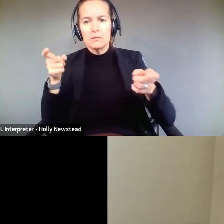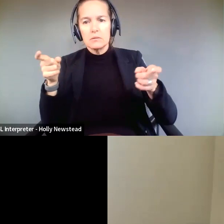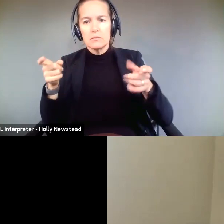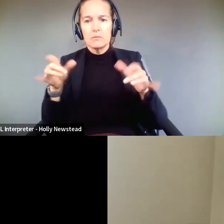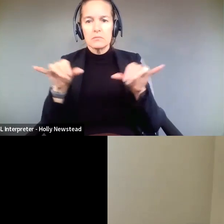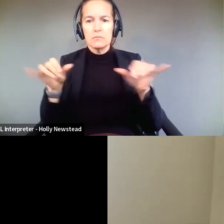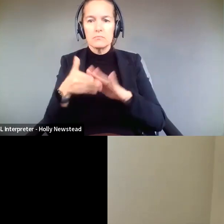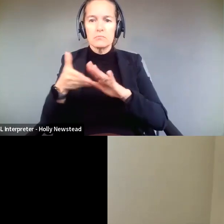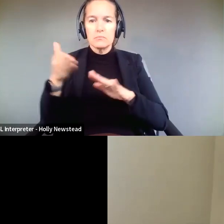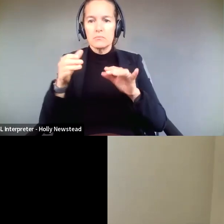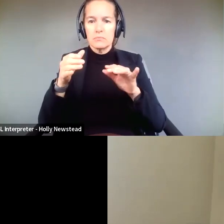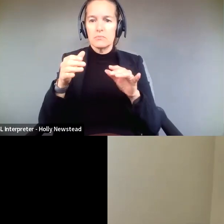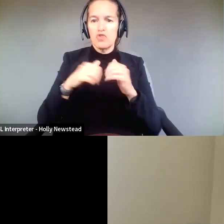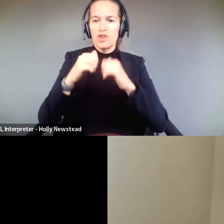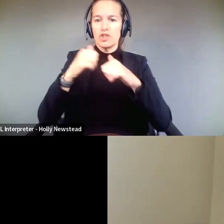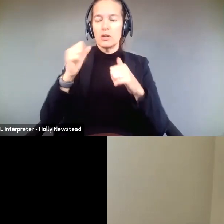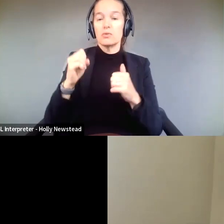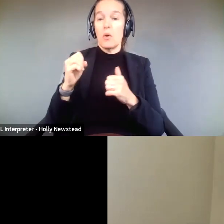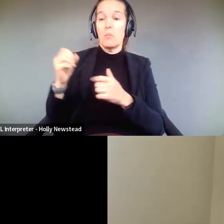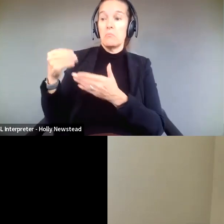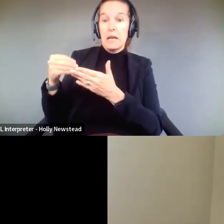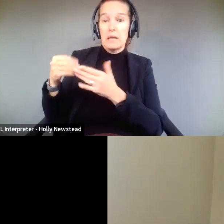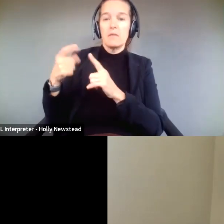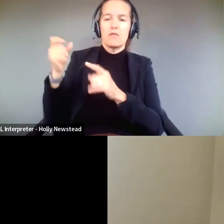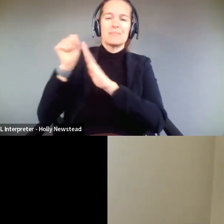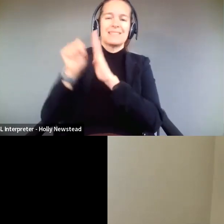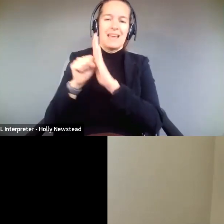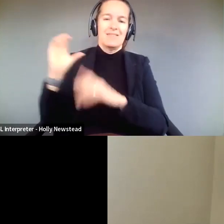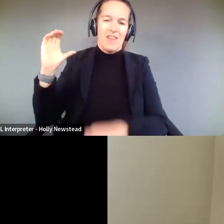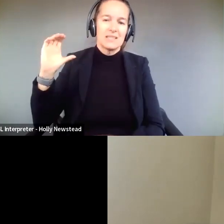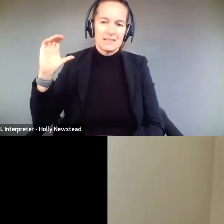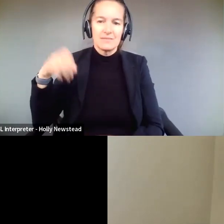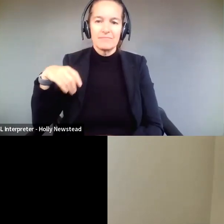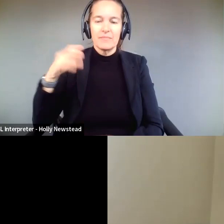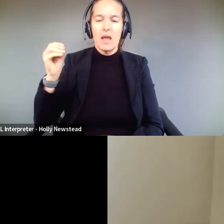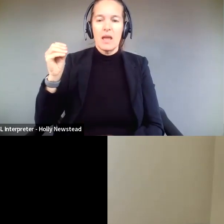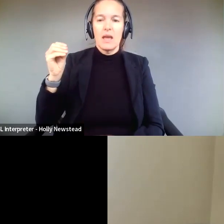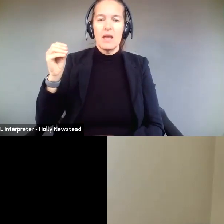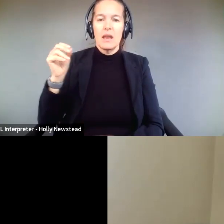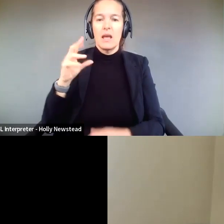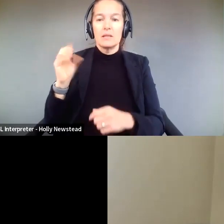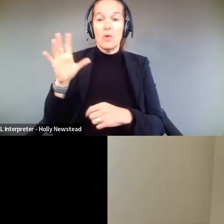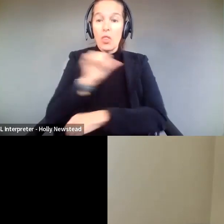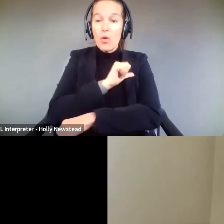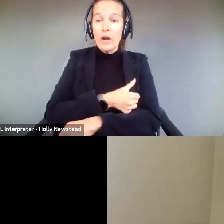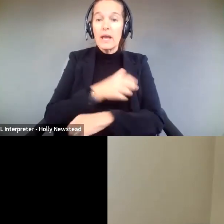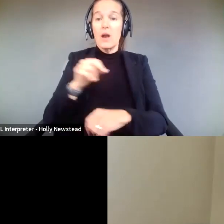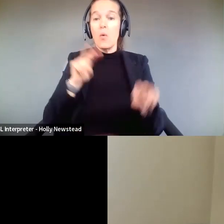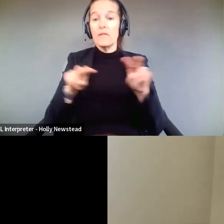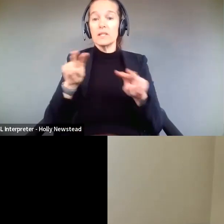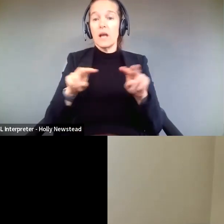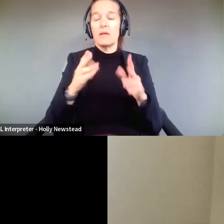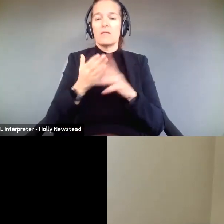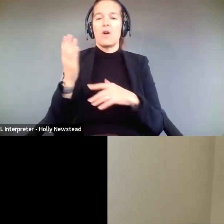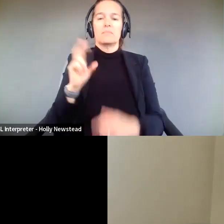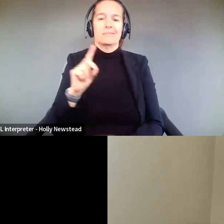funding sources is state funds, as Commissioner Sidley said, and it is its authority and oversight is through the